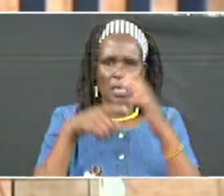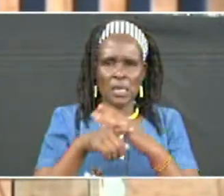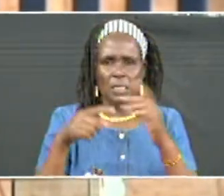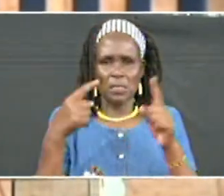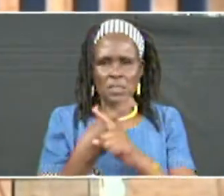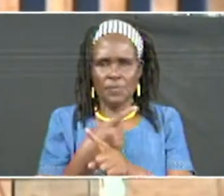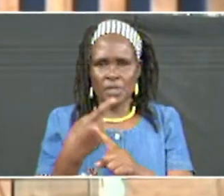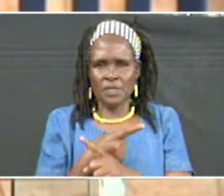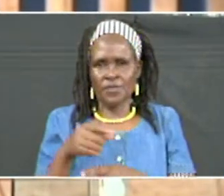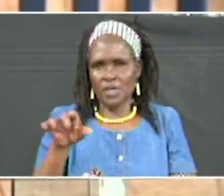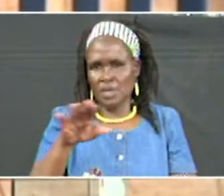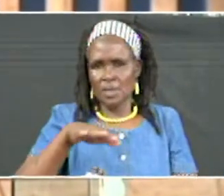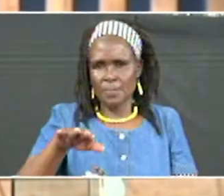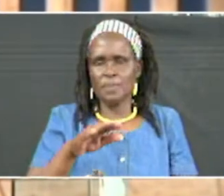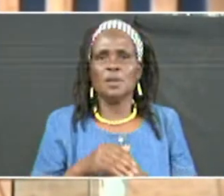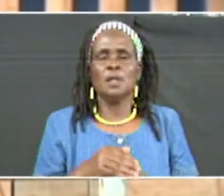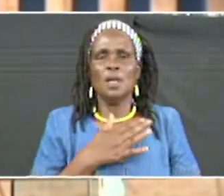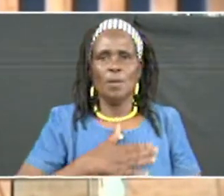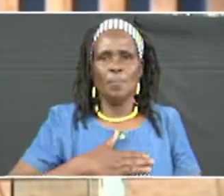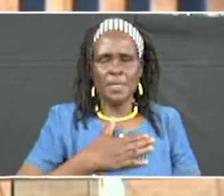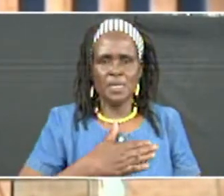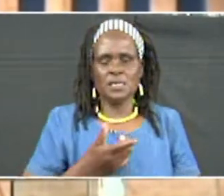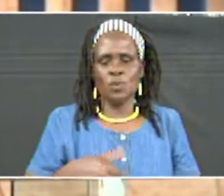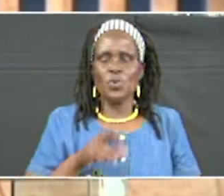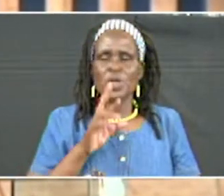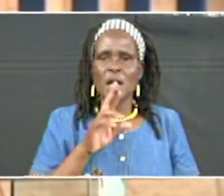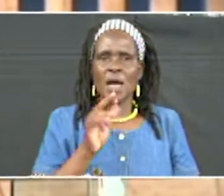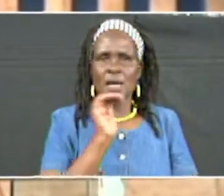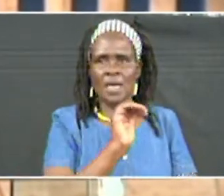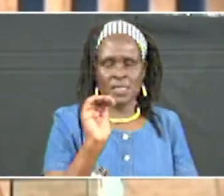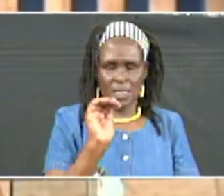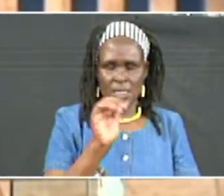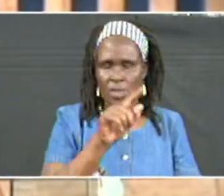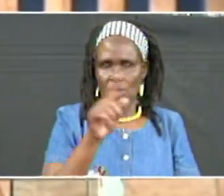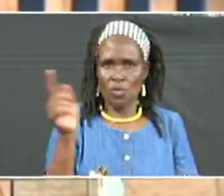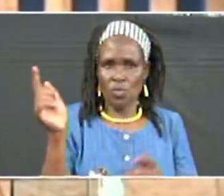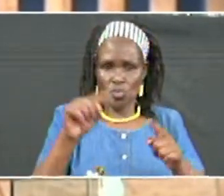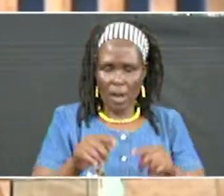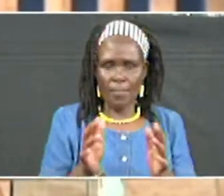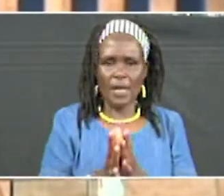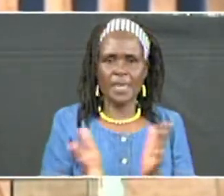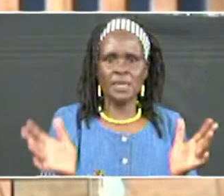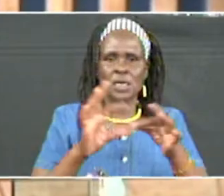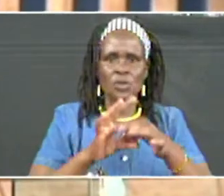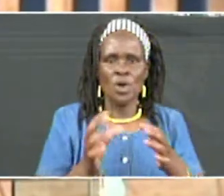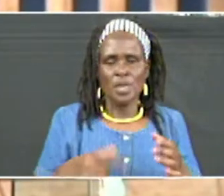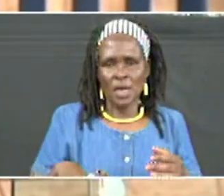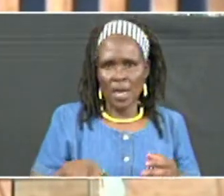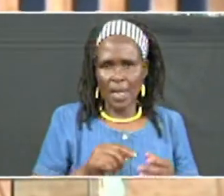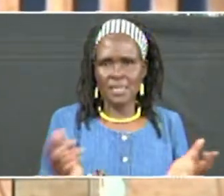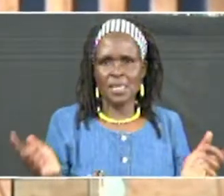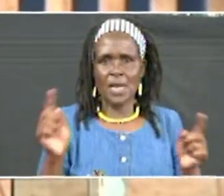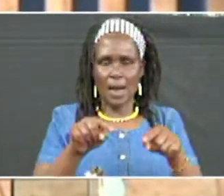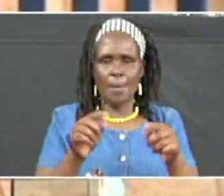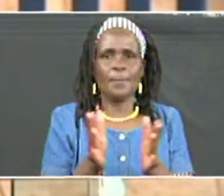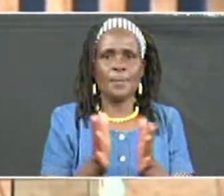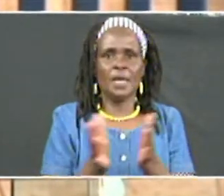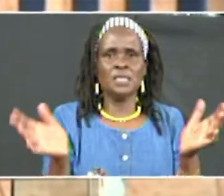places, please, we are asking you to come and join us. Amen. Come and join us,